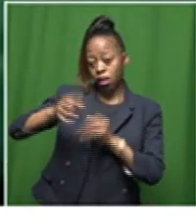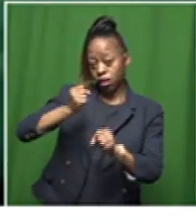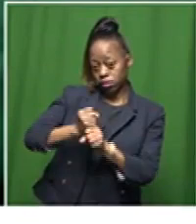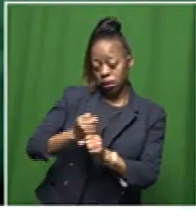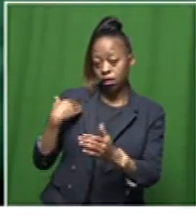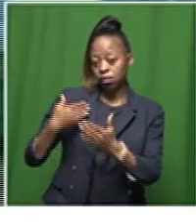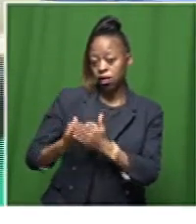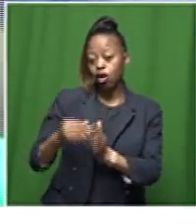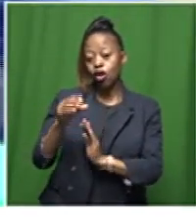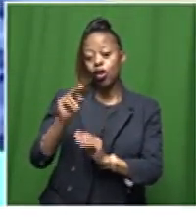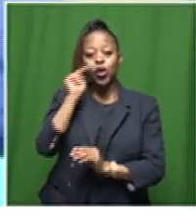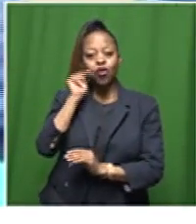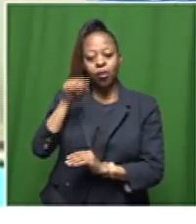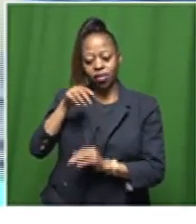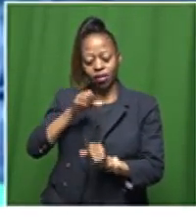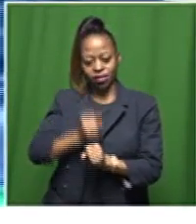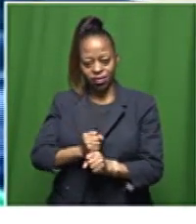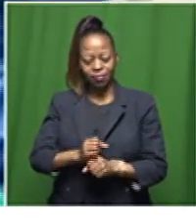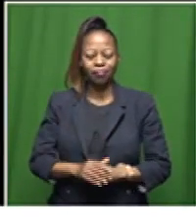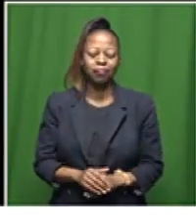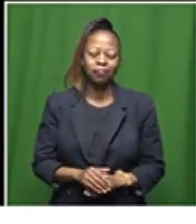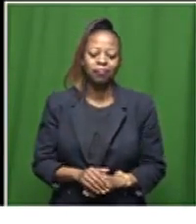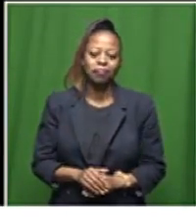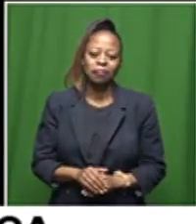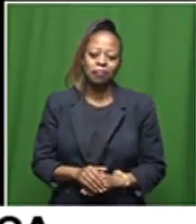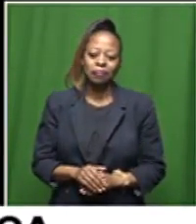to November this year.